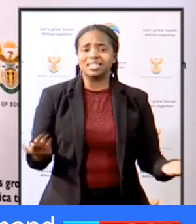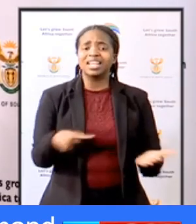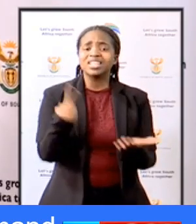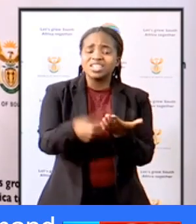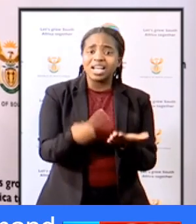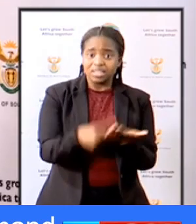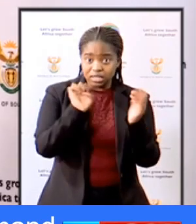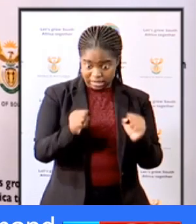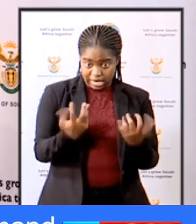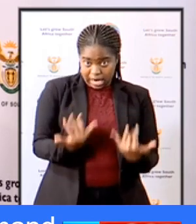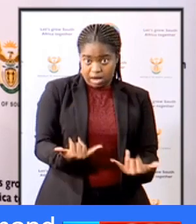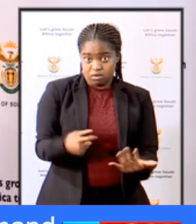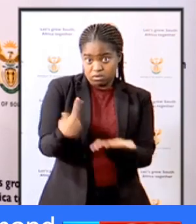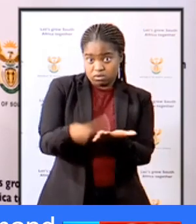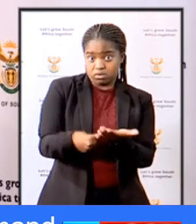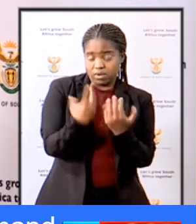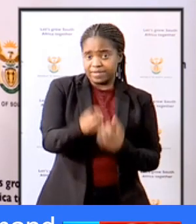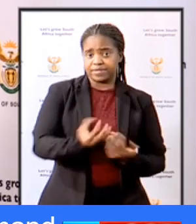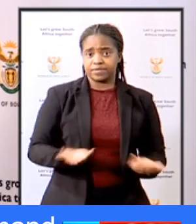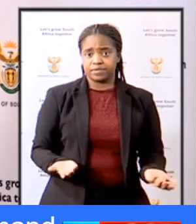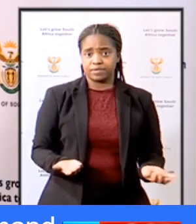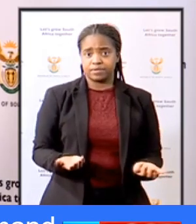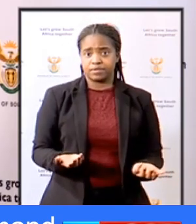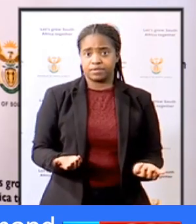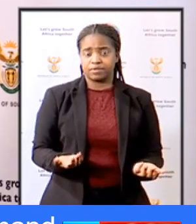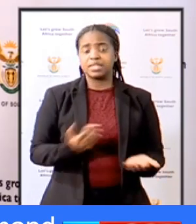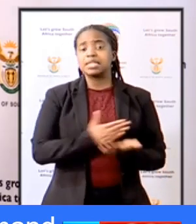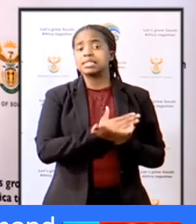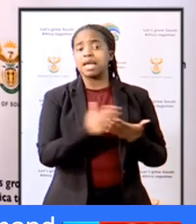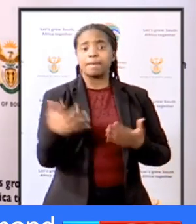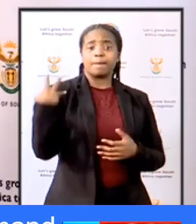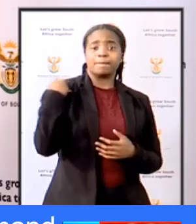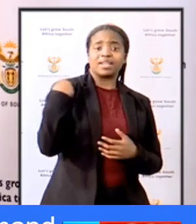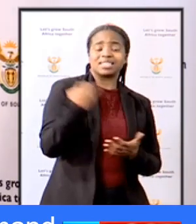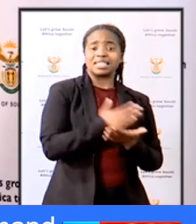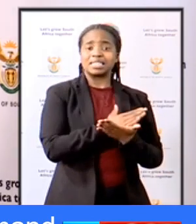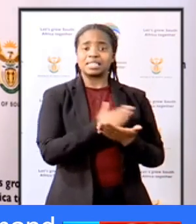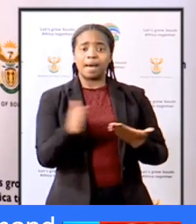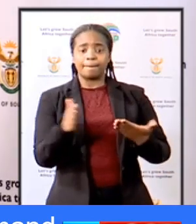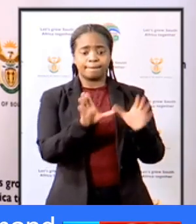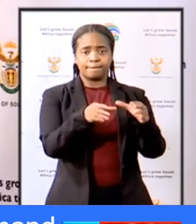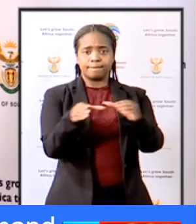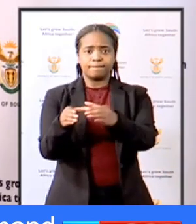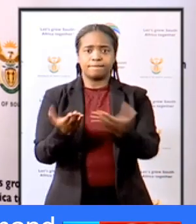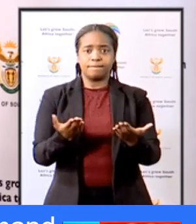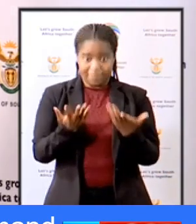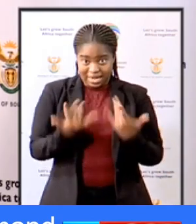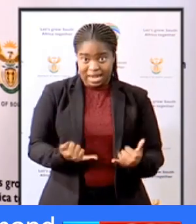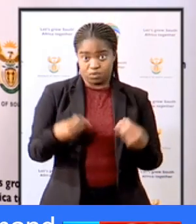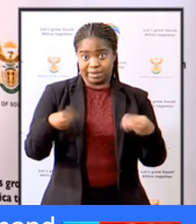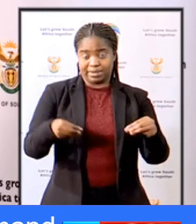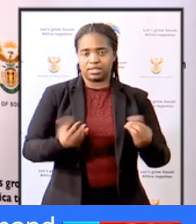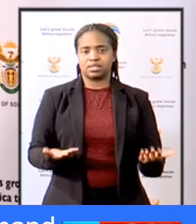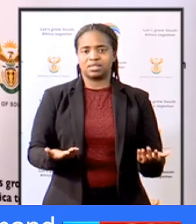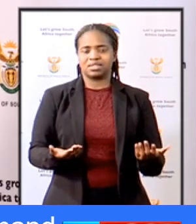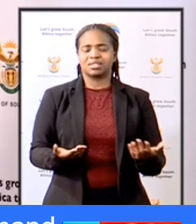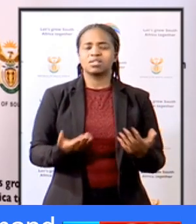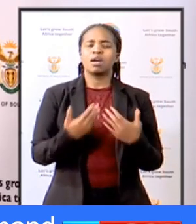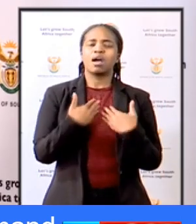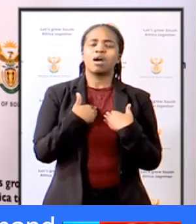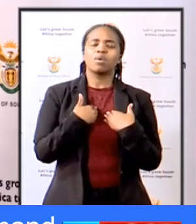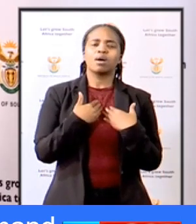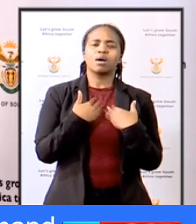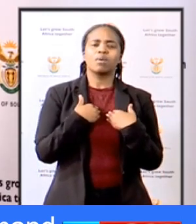that are ongoing as we speak now between some ministers and some sectors. So